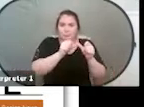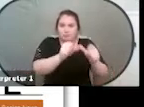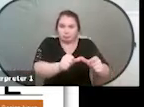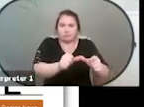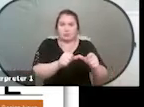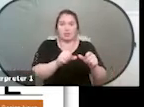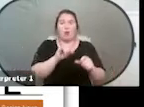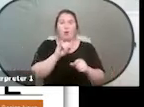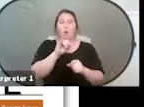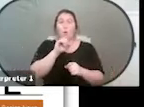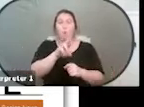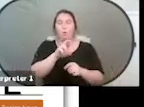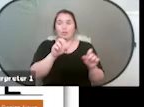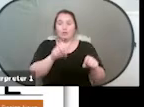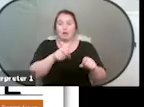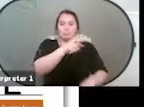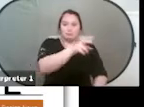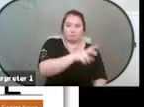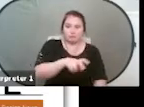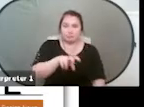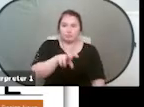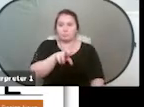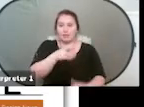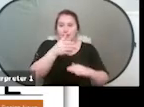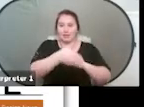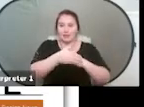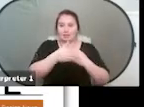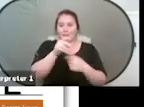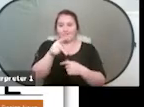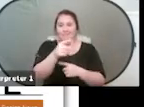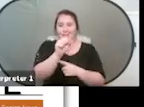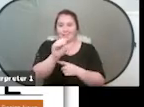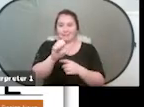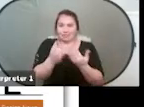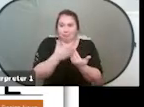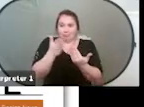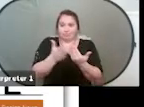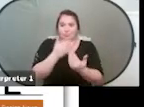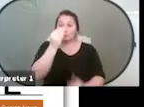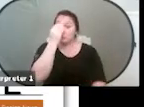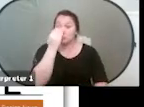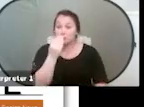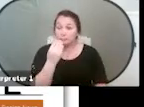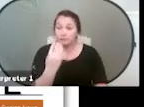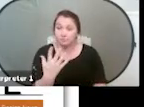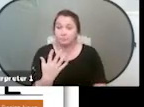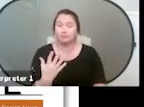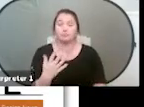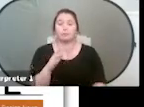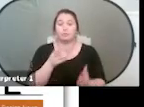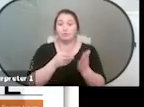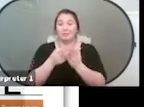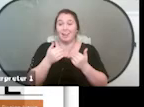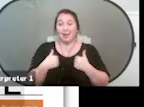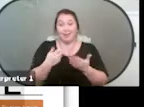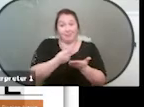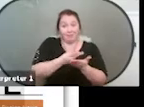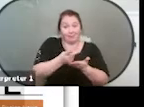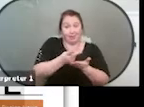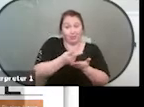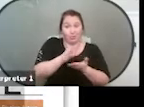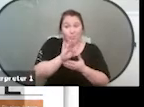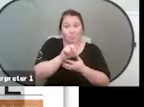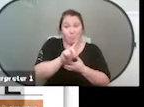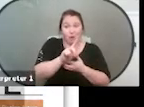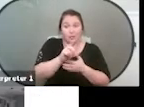just move right into the next phase. And truth be told, there was a failed bond in between phase 3